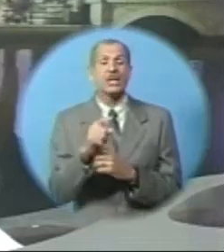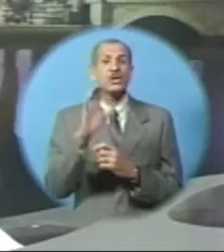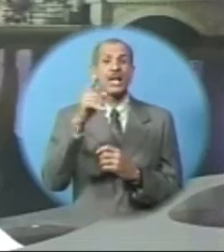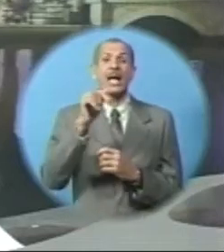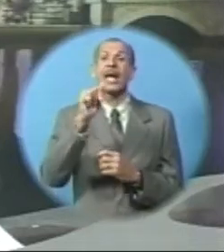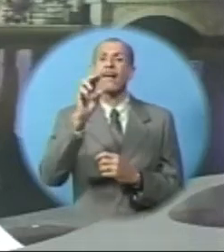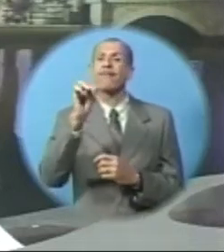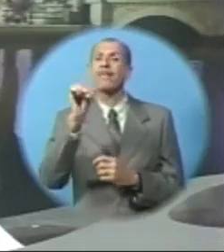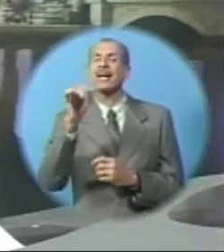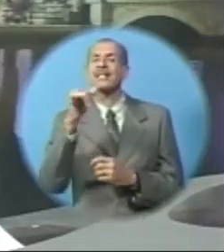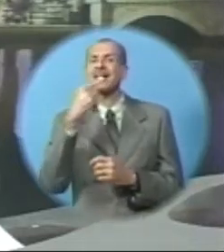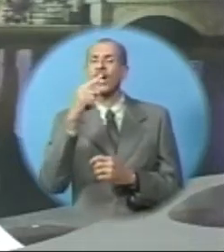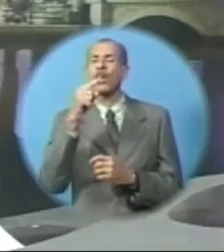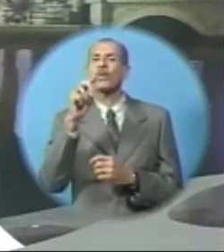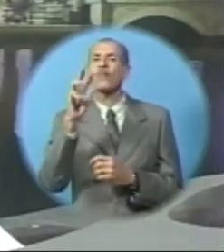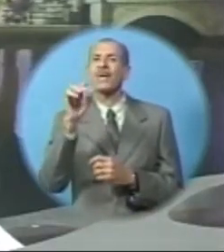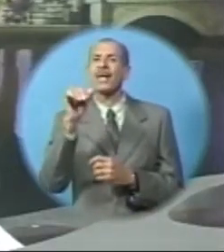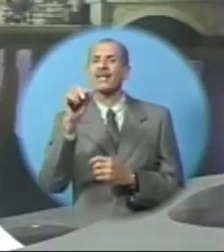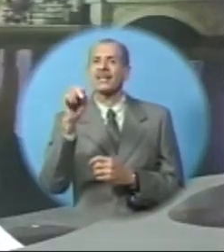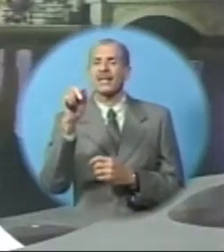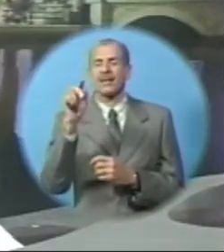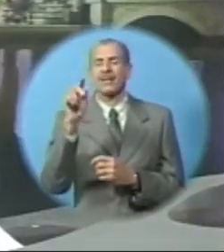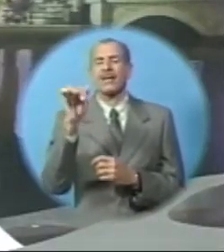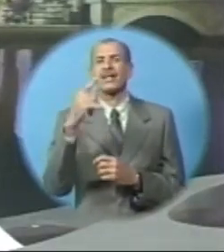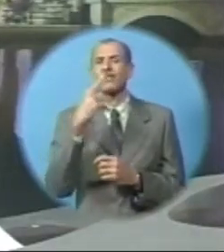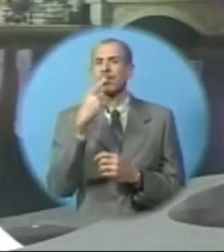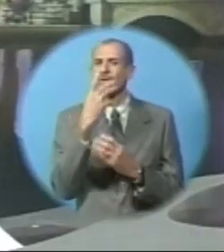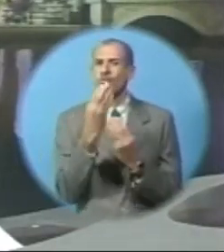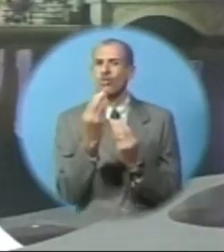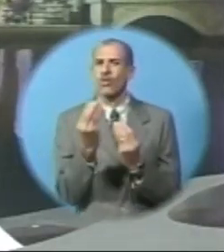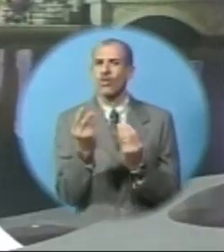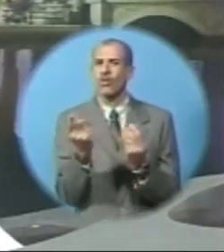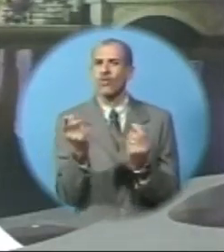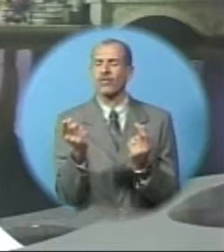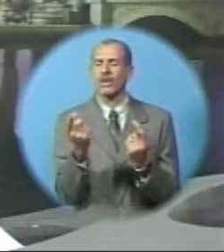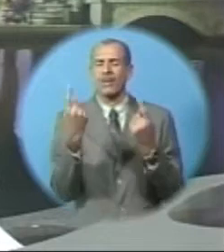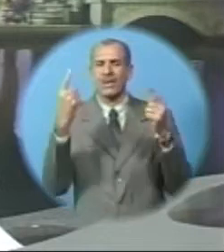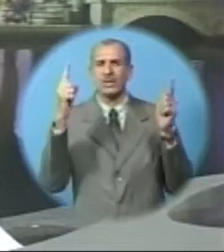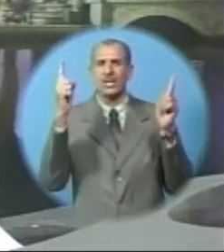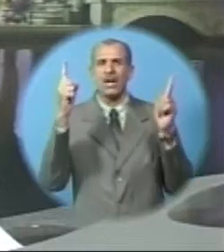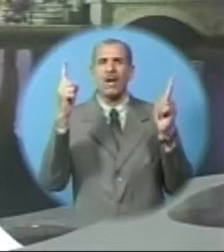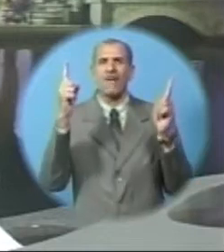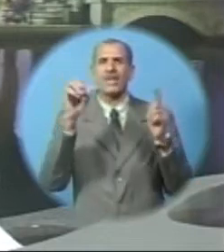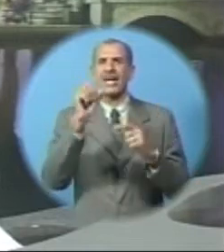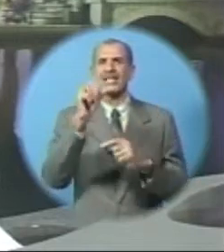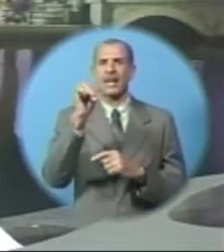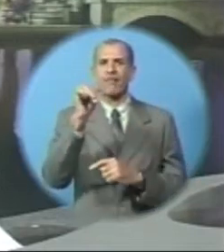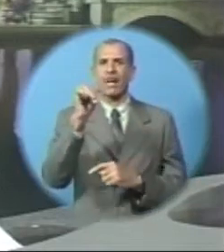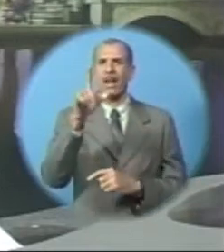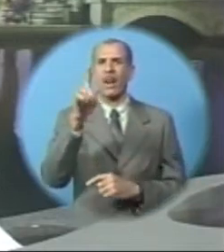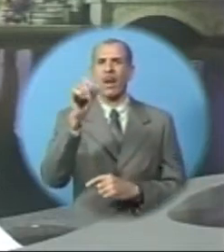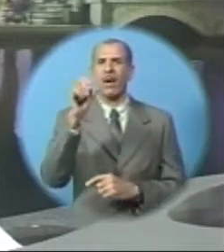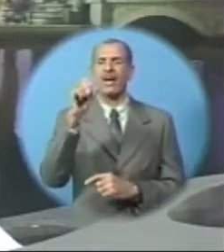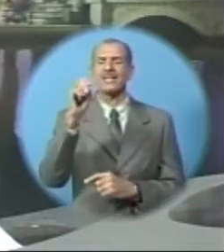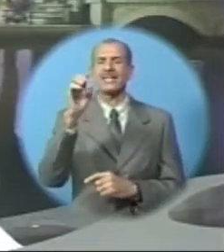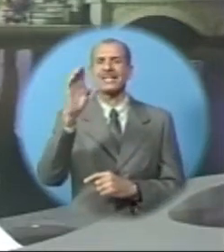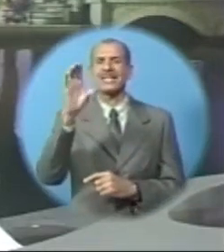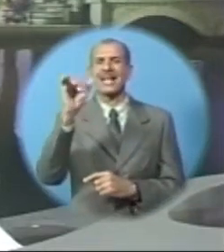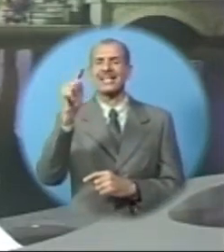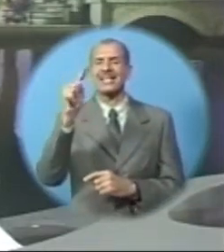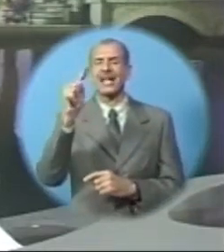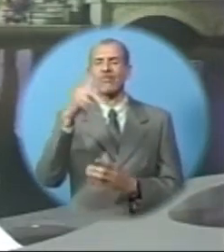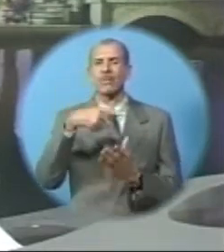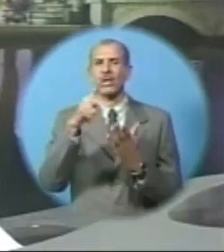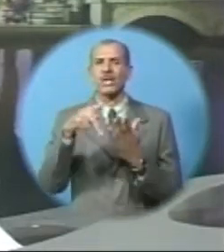they're working to ensure a smooth completion of the Wyndham Sandlords Castle project. Work officially commenced on the